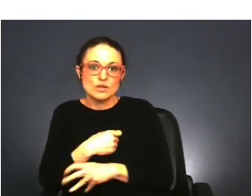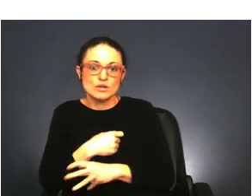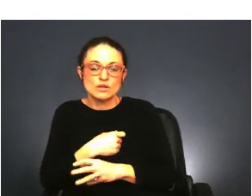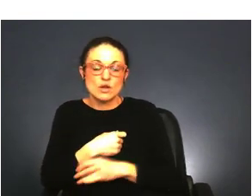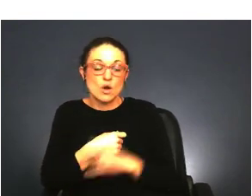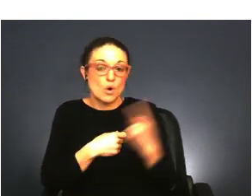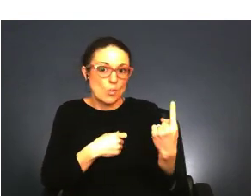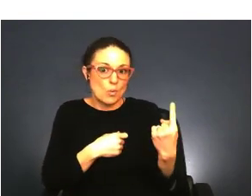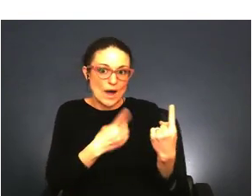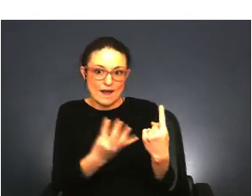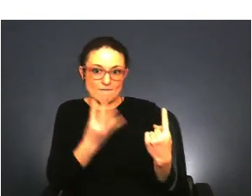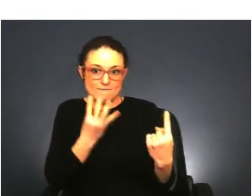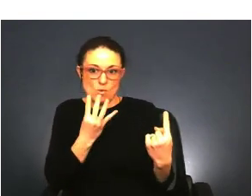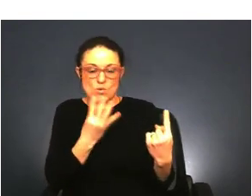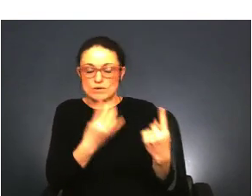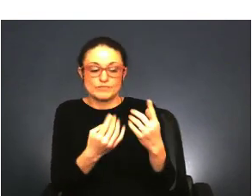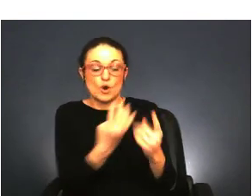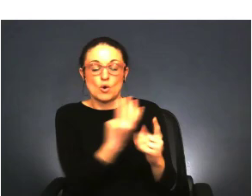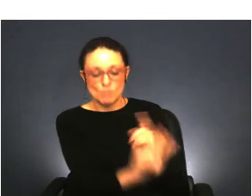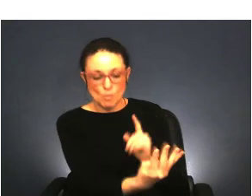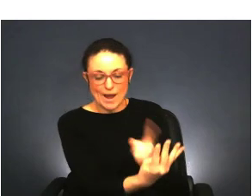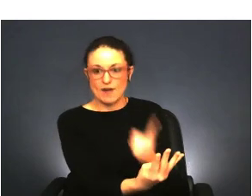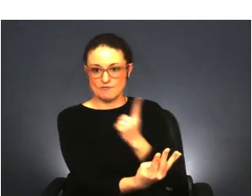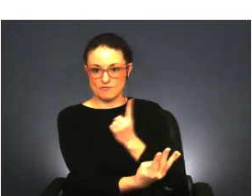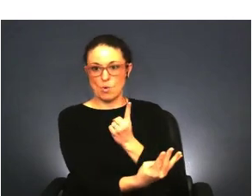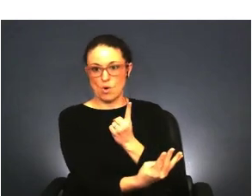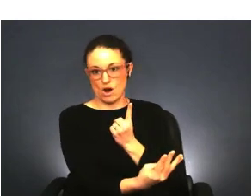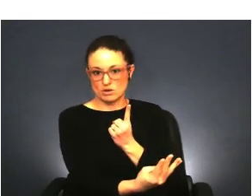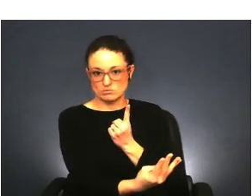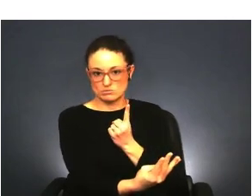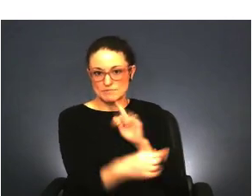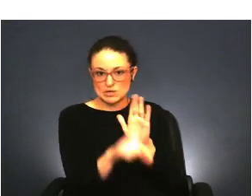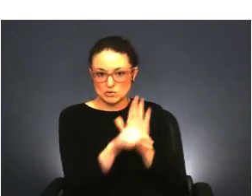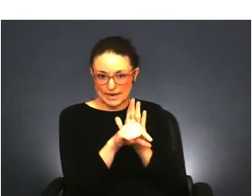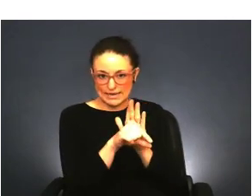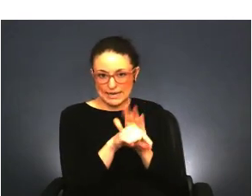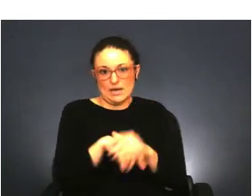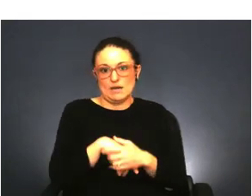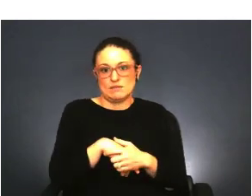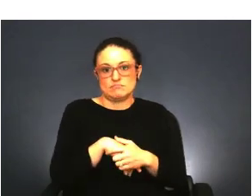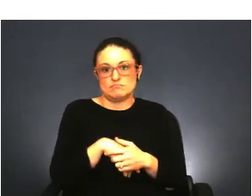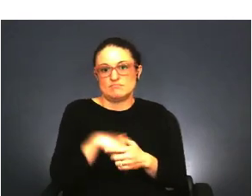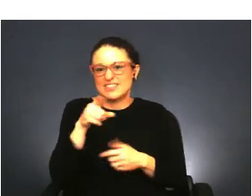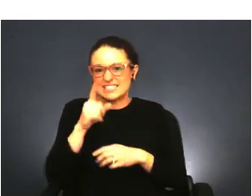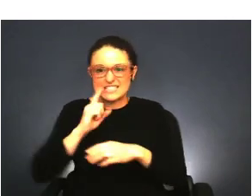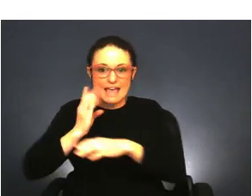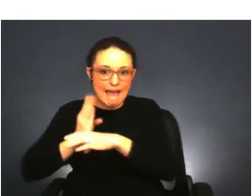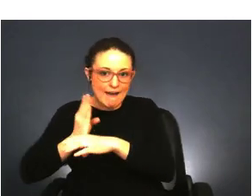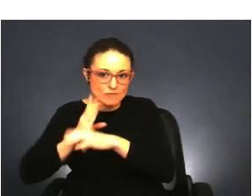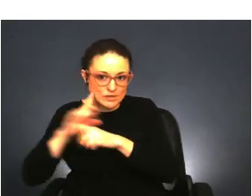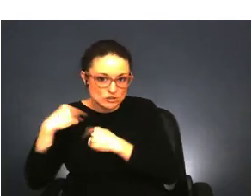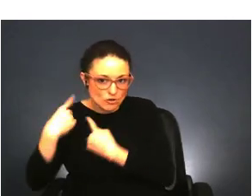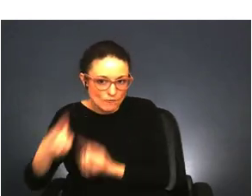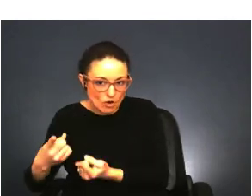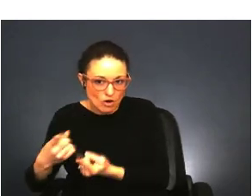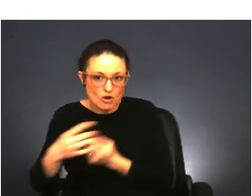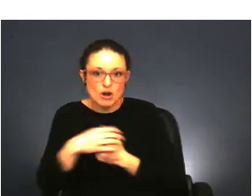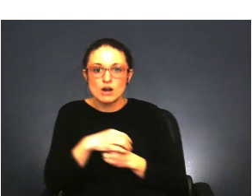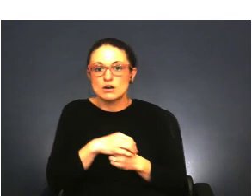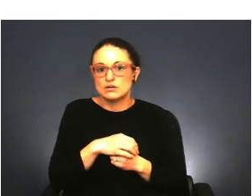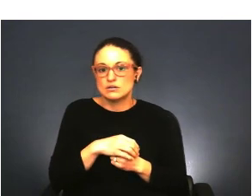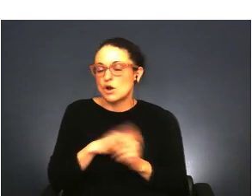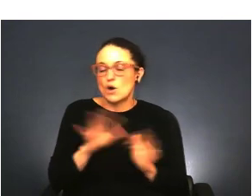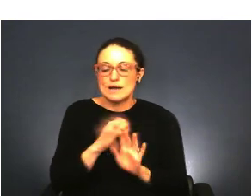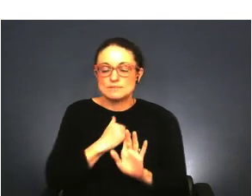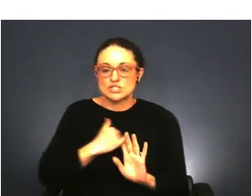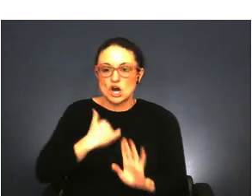have been graded. It's the 3rd out of 4 students, and this is the average. I'm sorry,